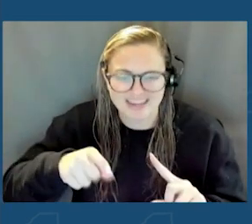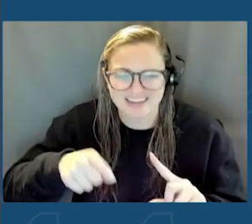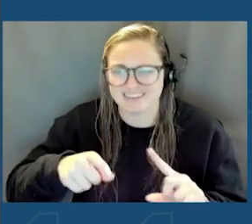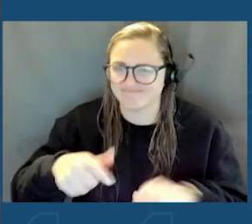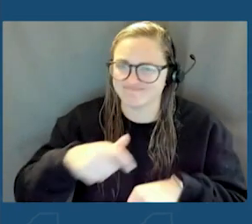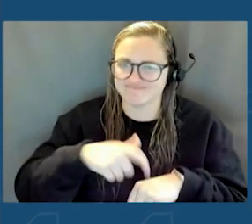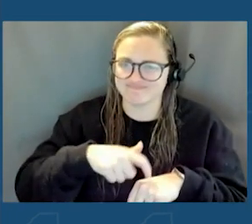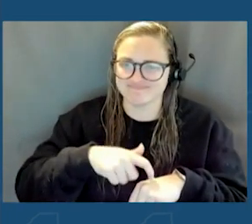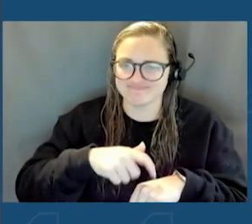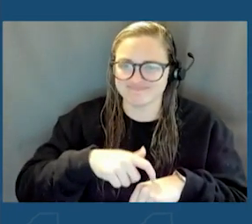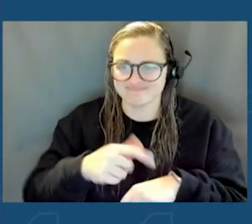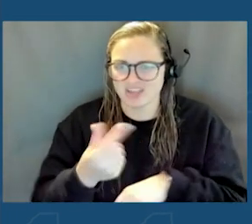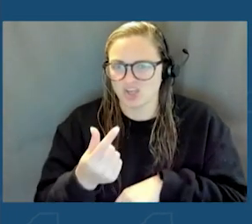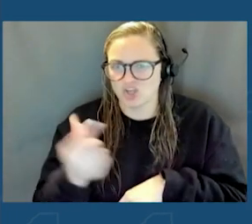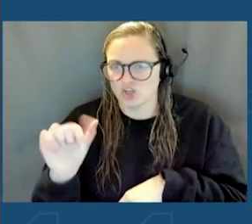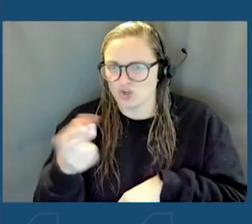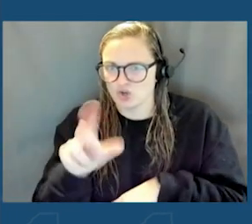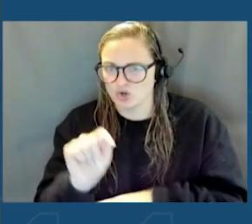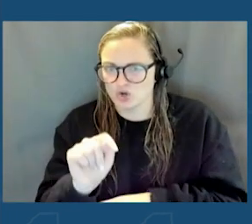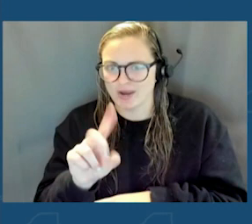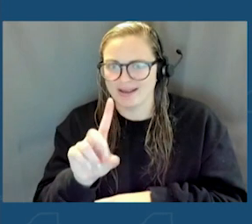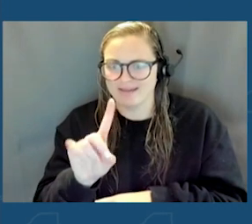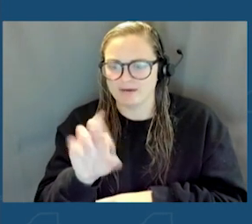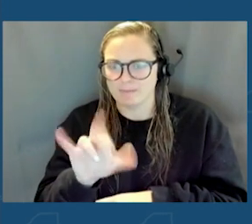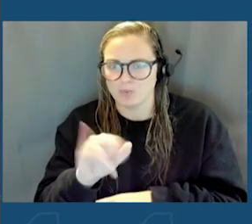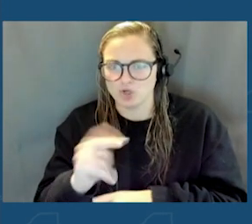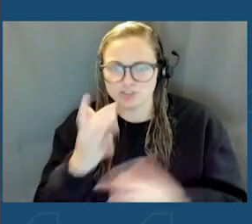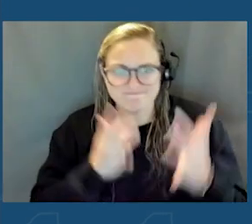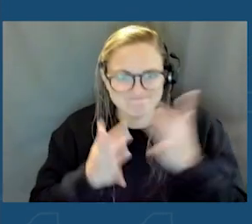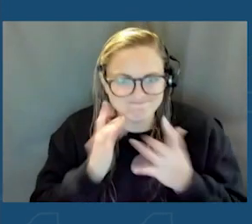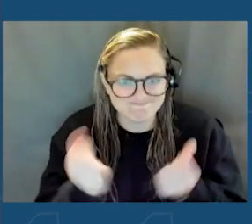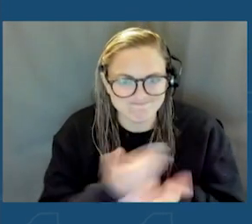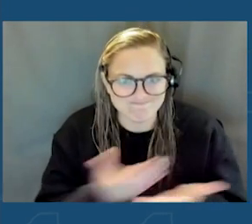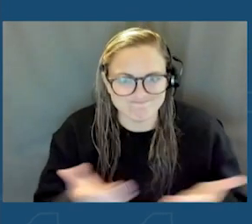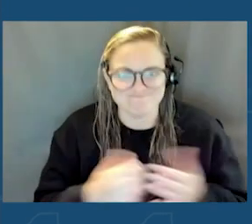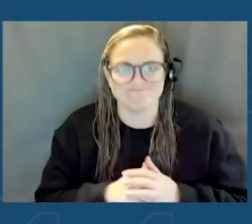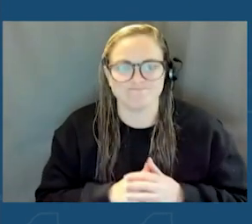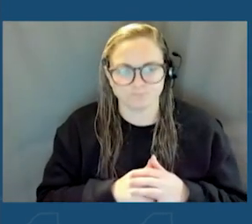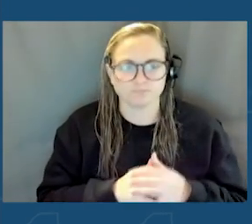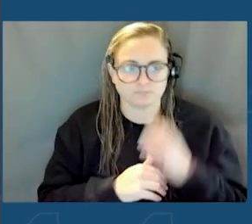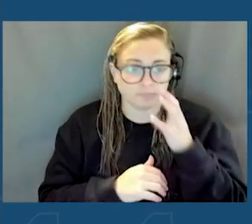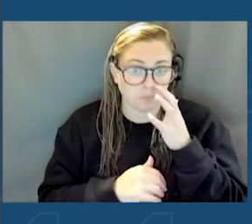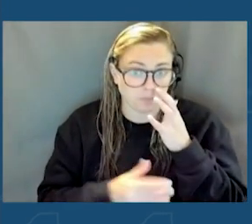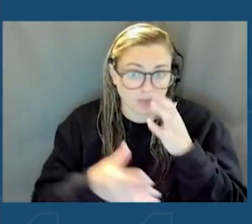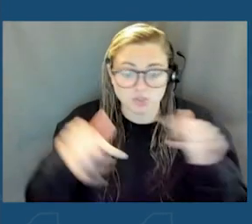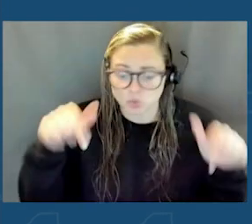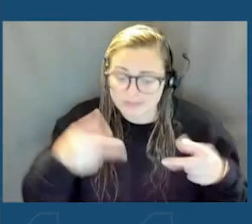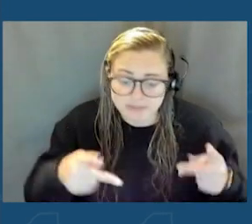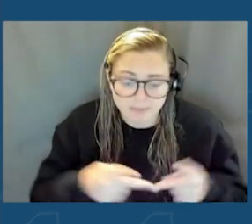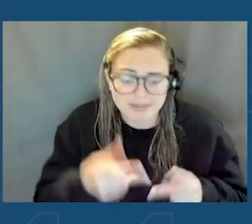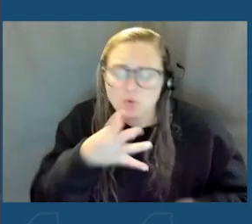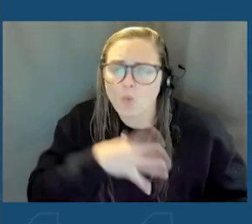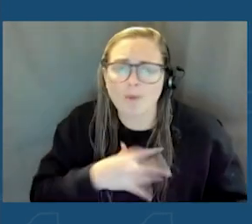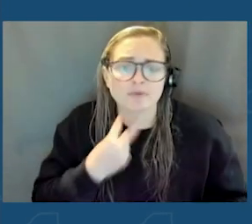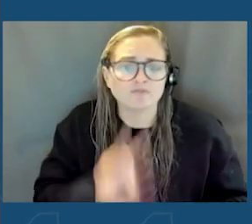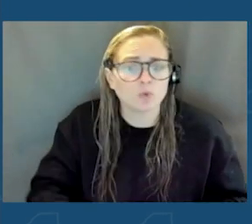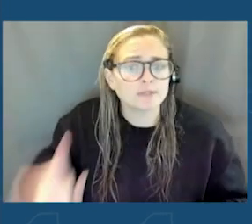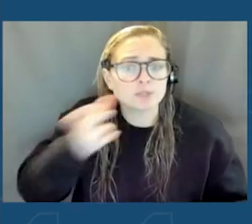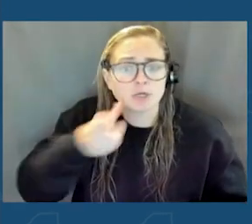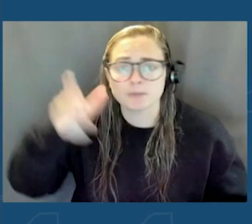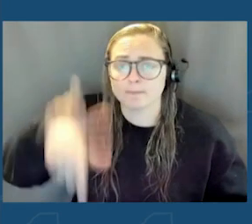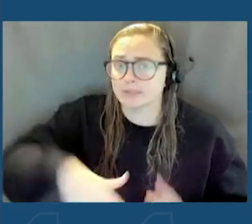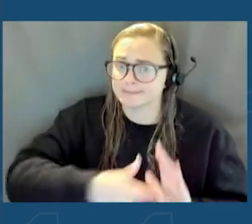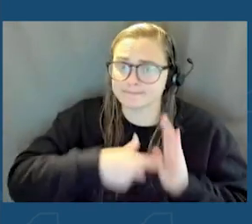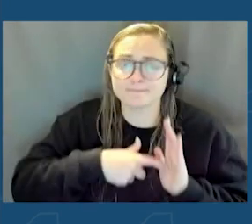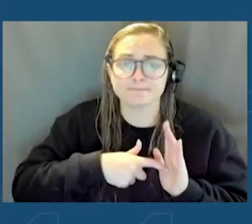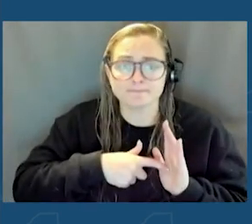when FDR became president. So this is the place that women's voices need to be heard. They have been heard, and after